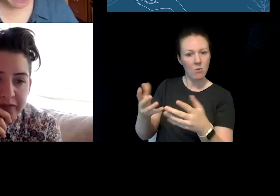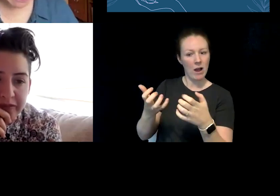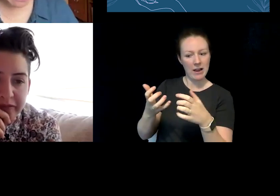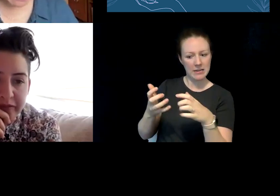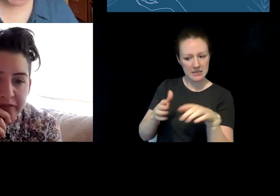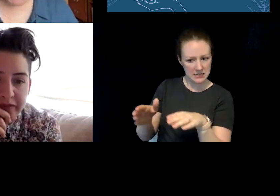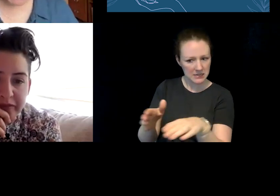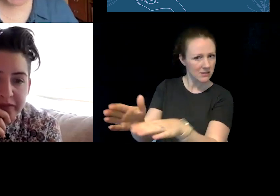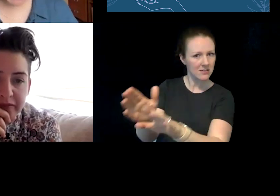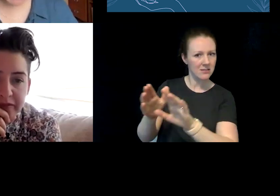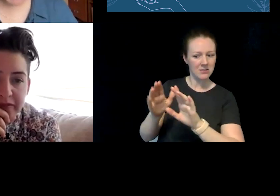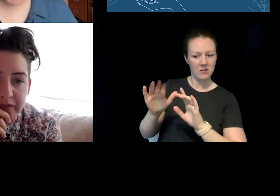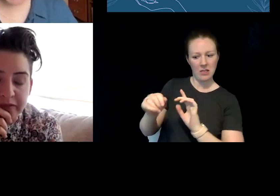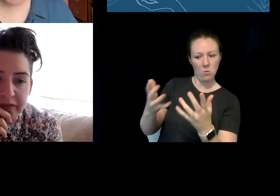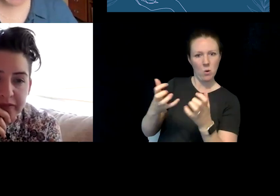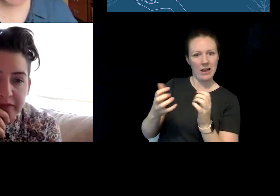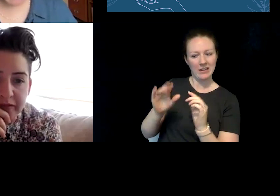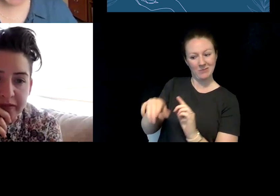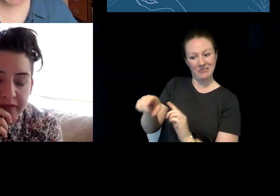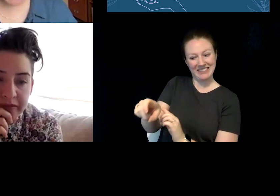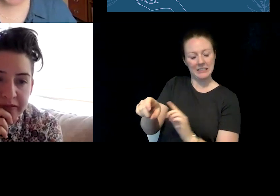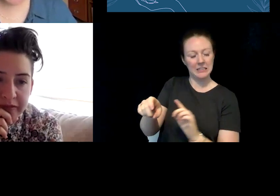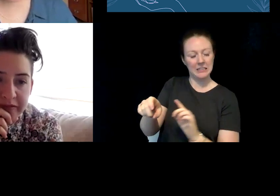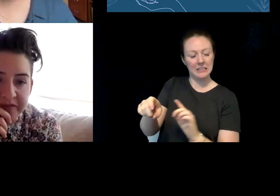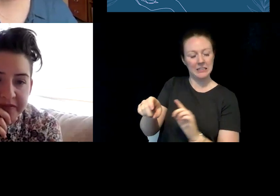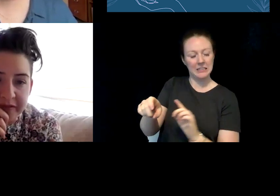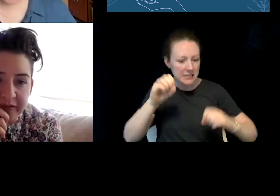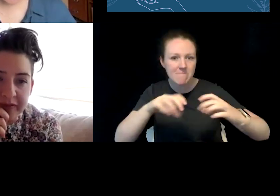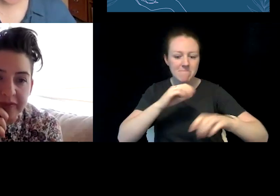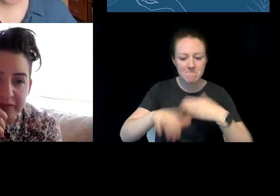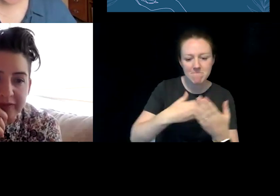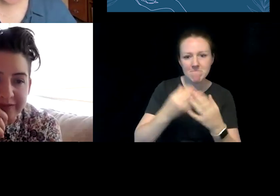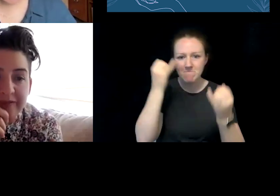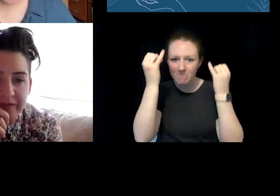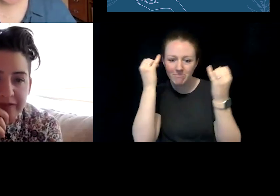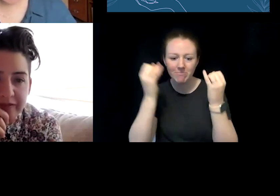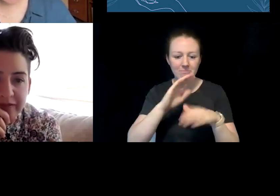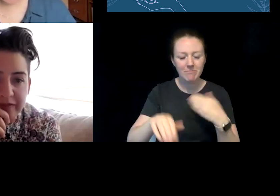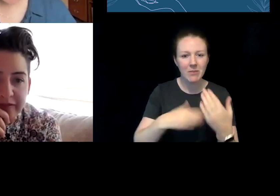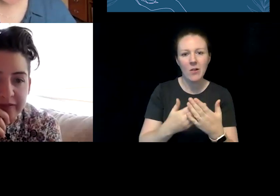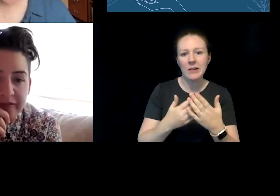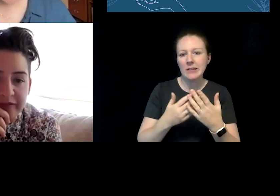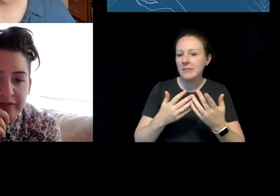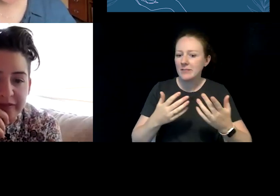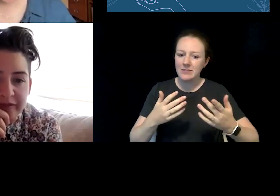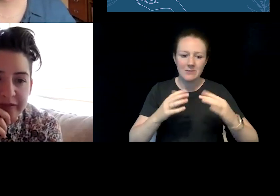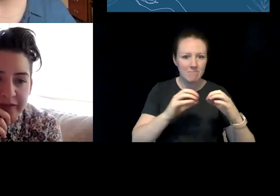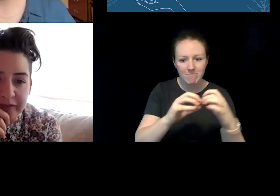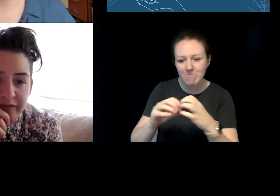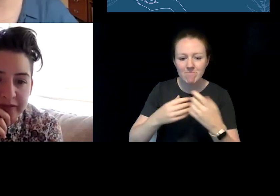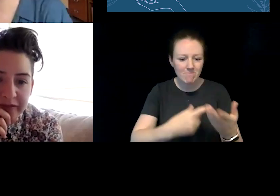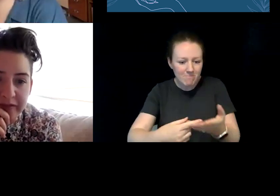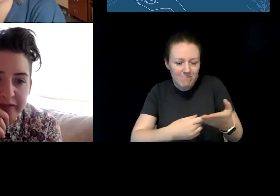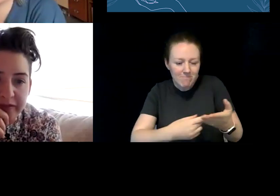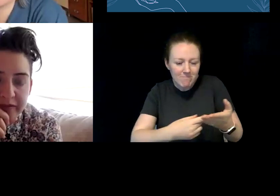what we needed. And you add it to the pot that you're all kind of nurturing and cooking together. That